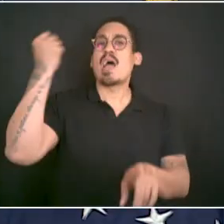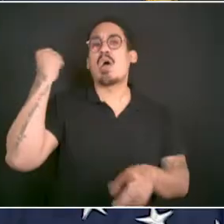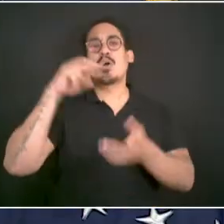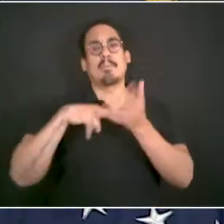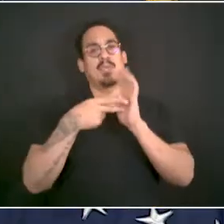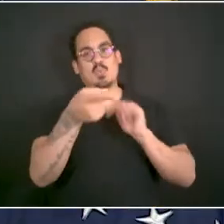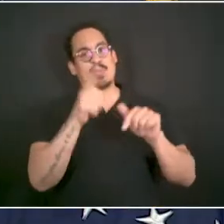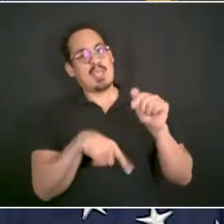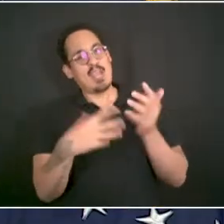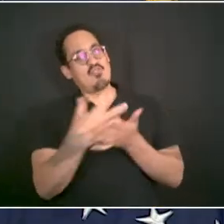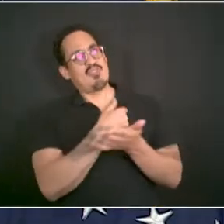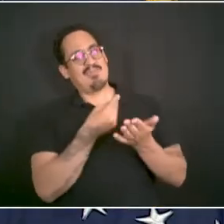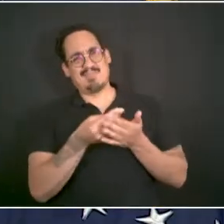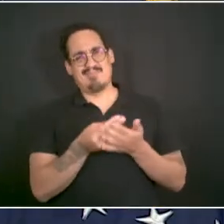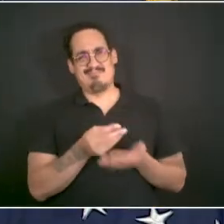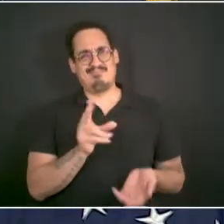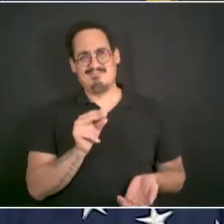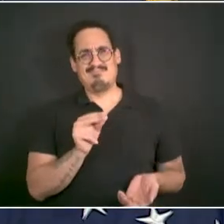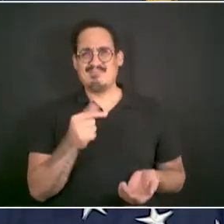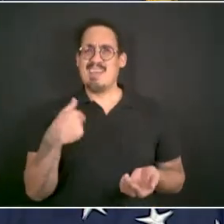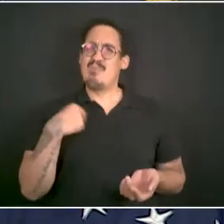was in, I was the top fundraiser.